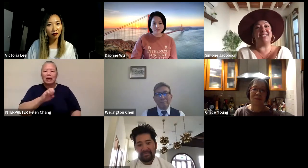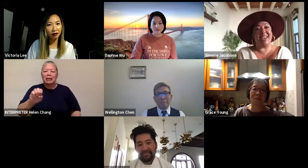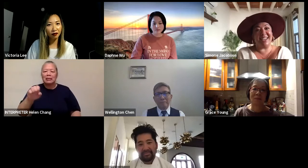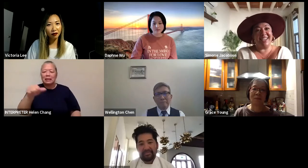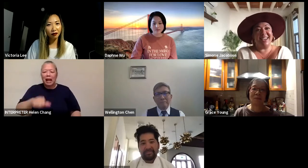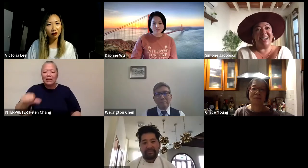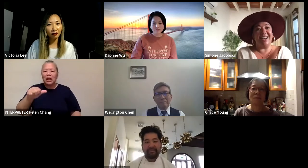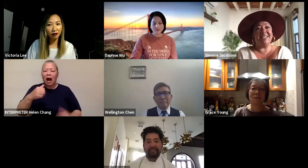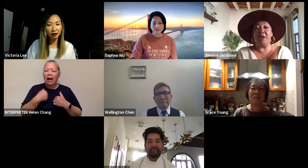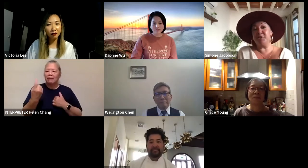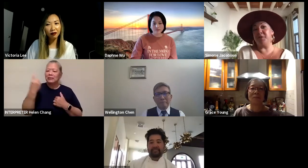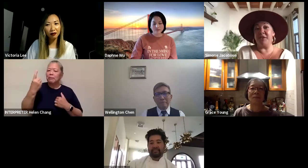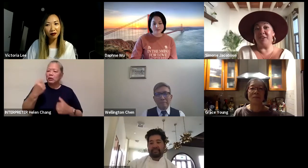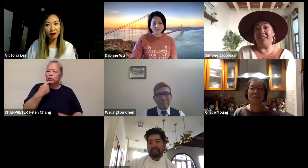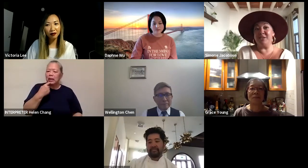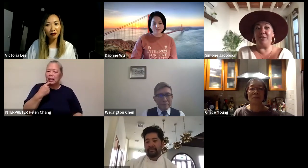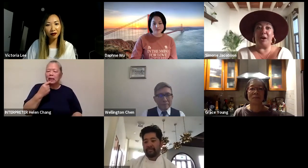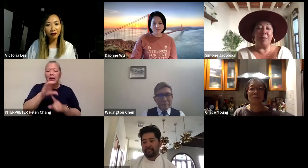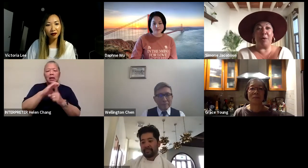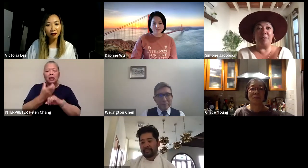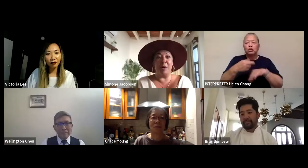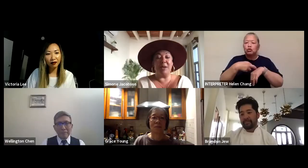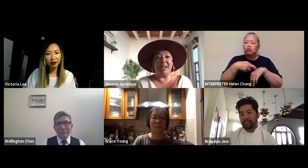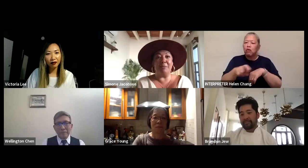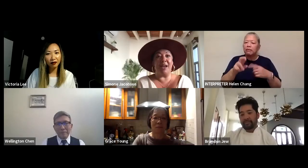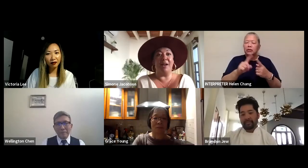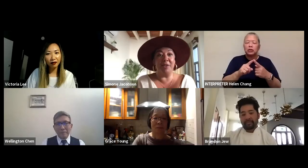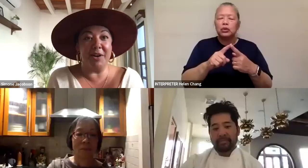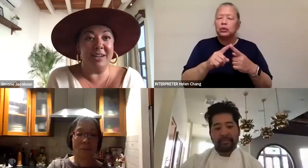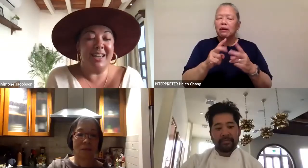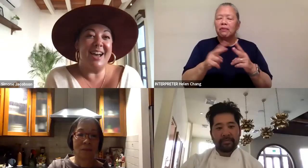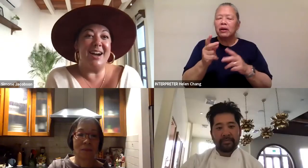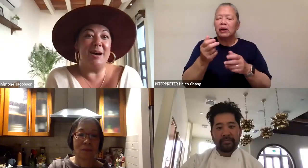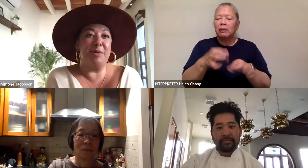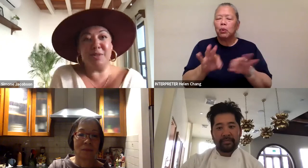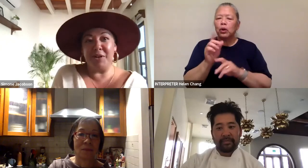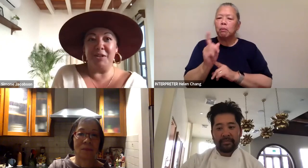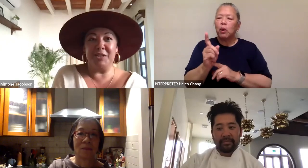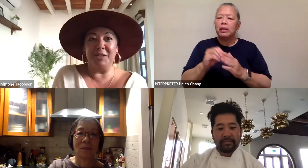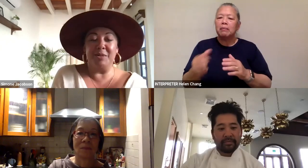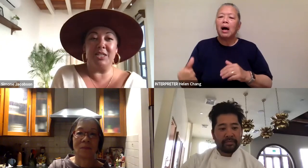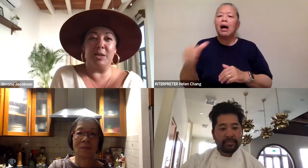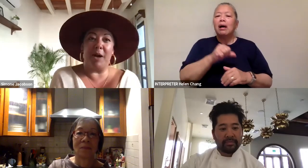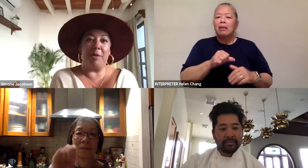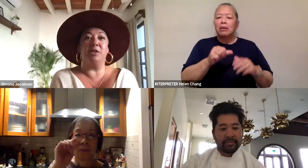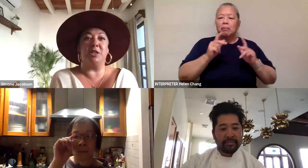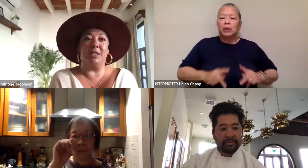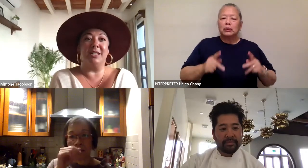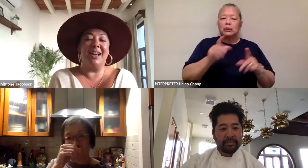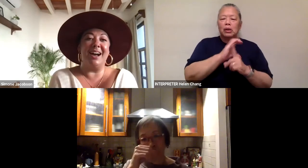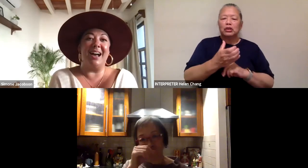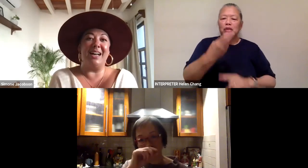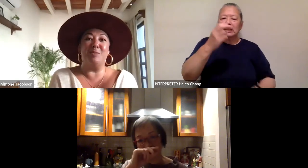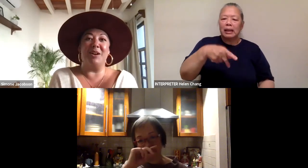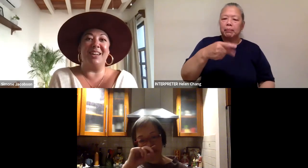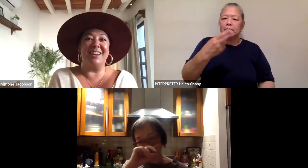something to say. Uh, it's a cultural reference to a very important moment in my other, uh, personal culture, which is hip hop culture,